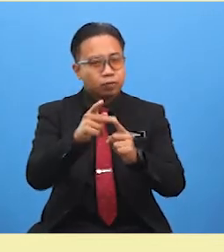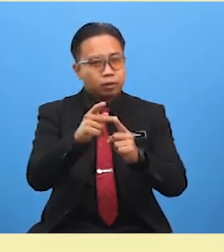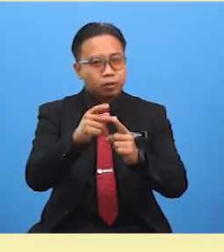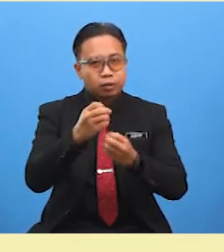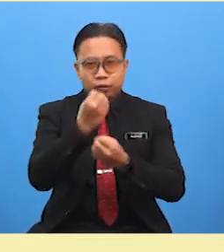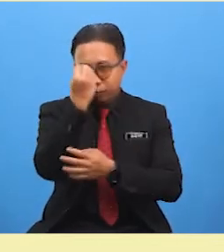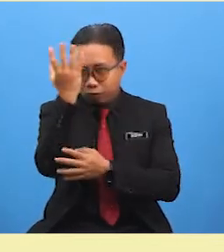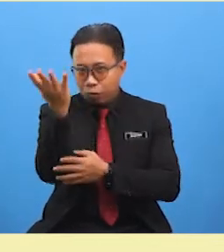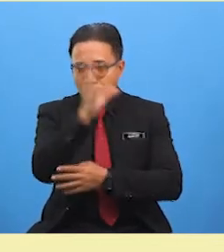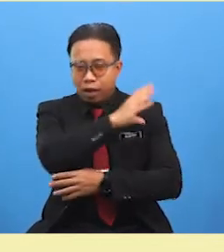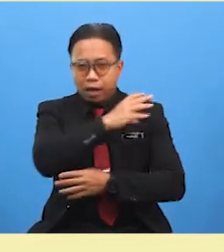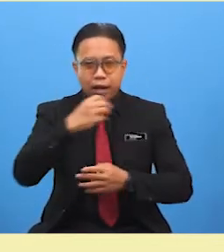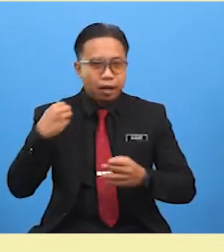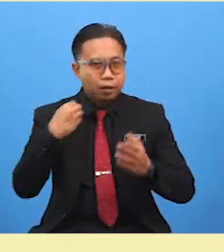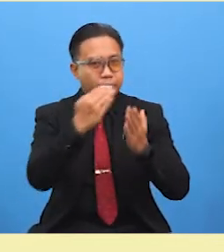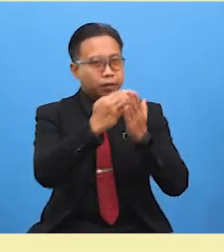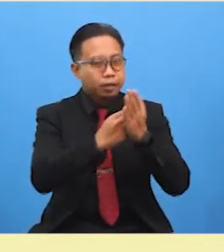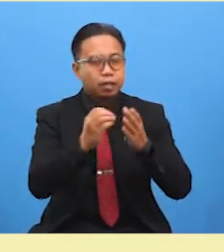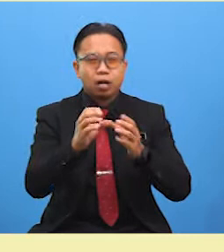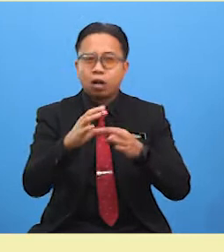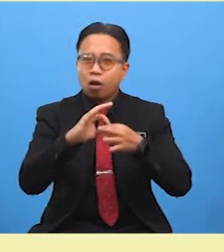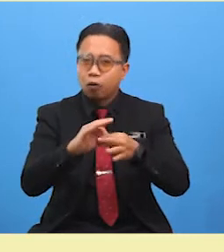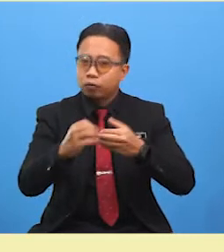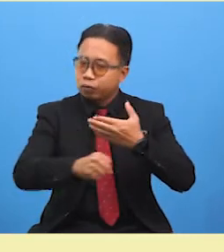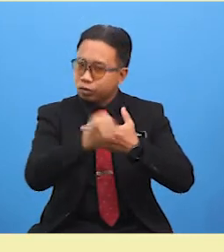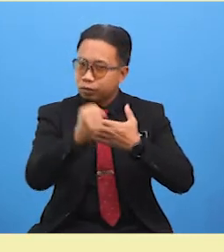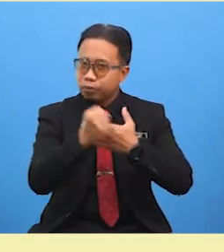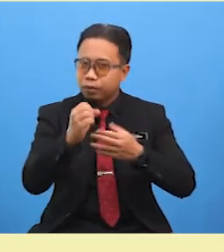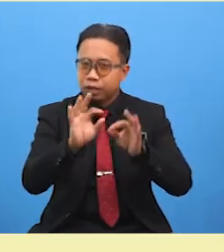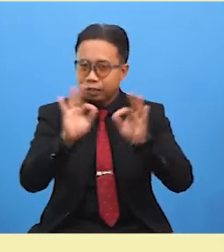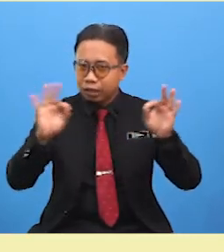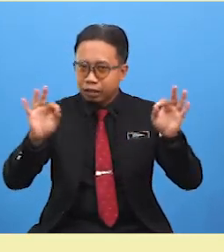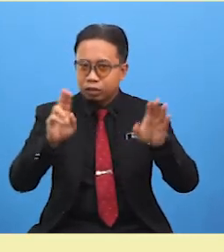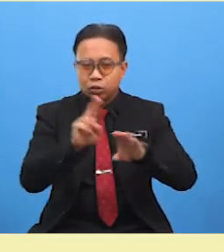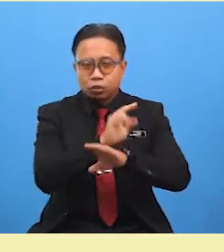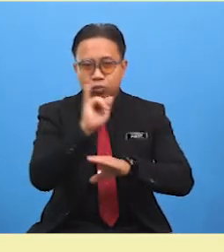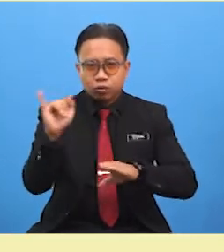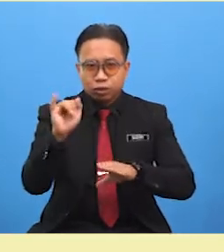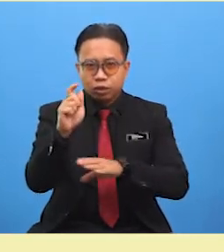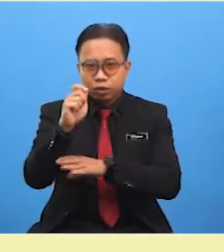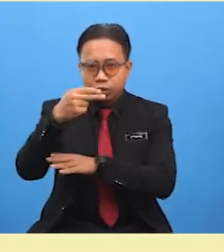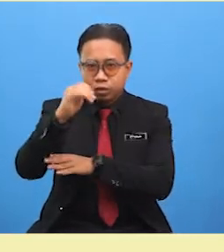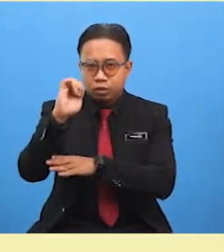information and details of simple text using thieves.